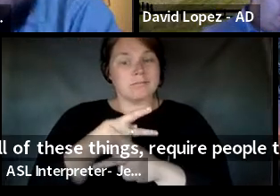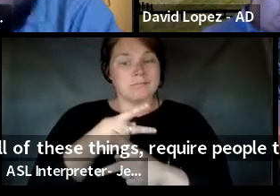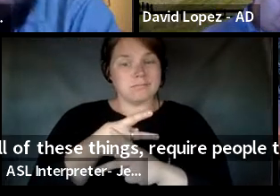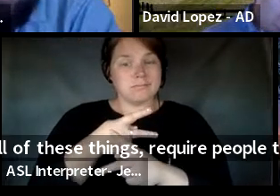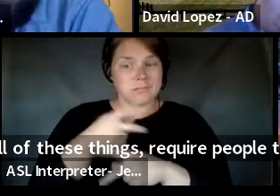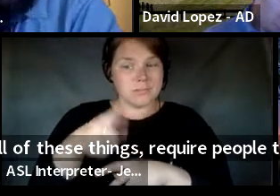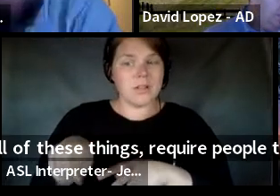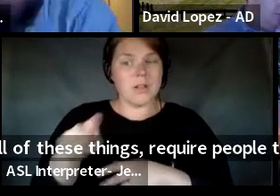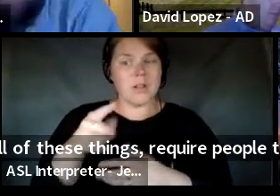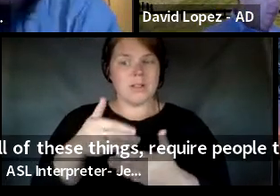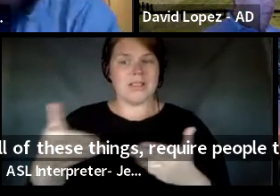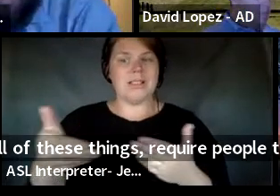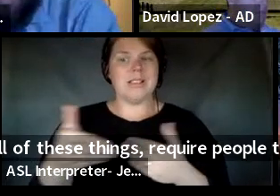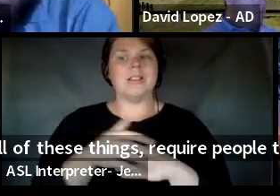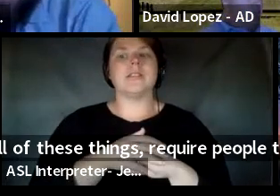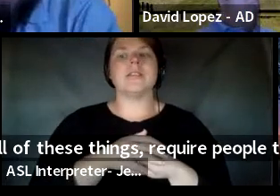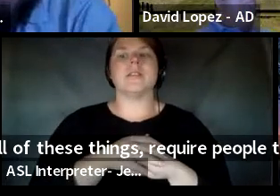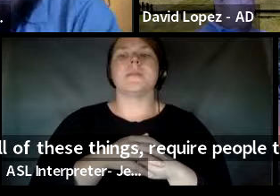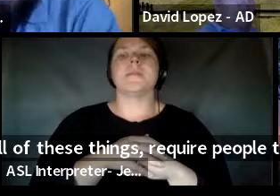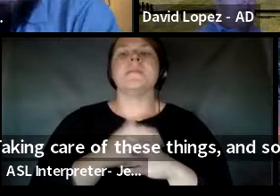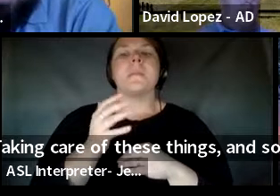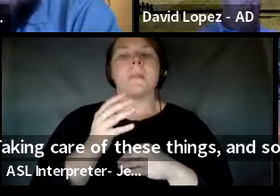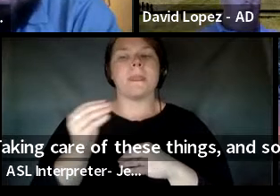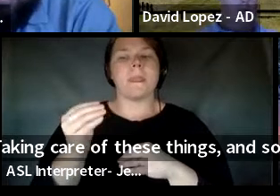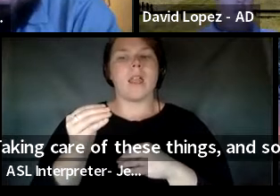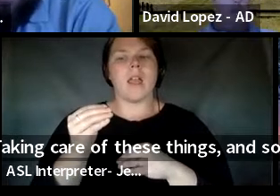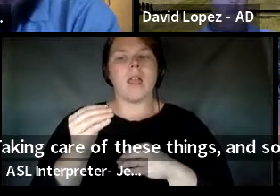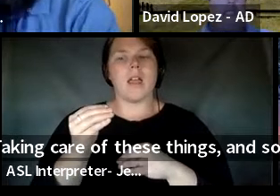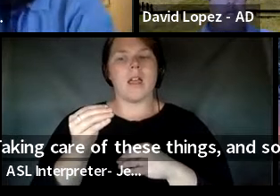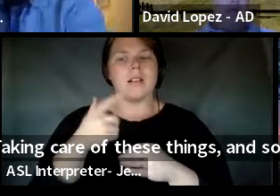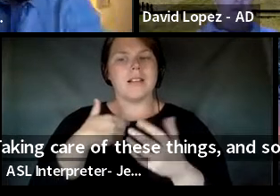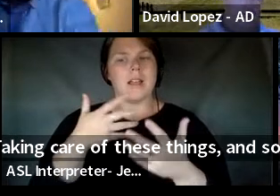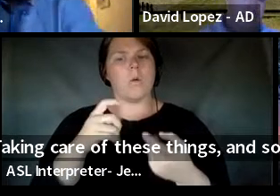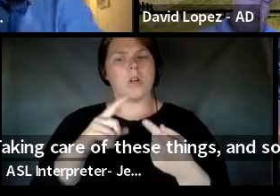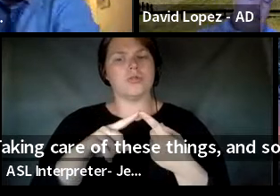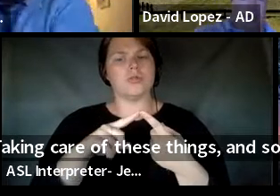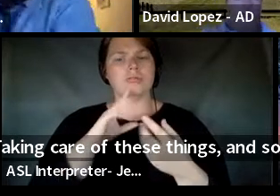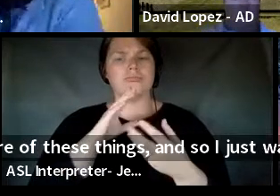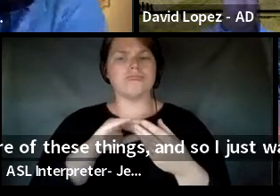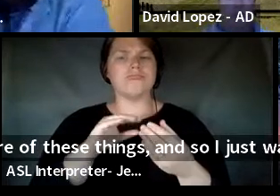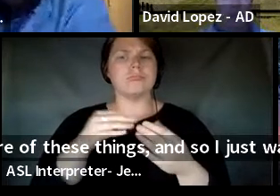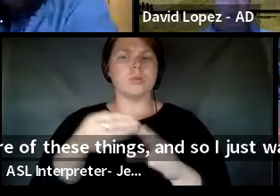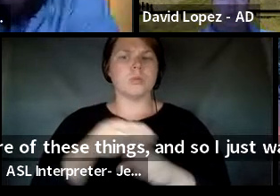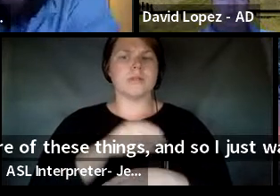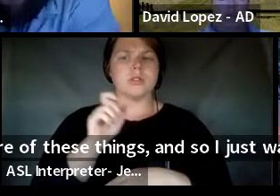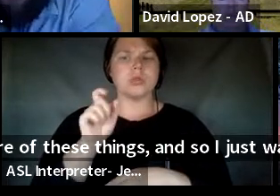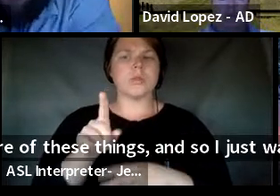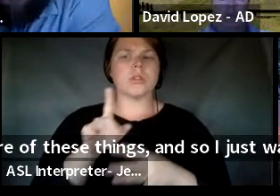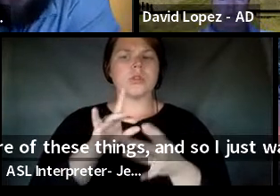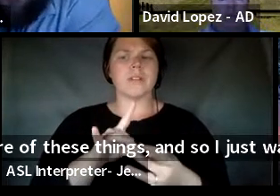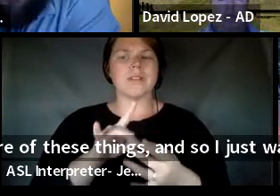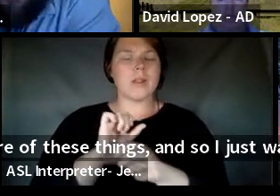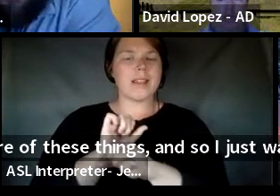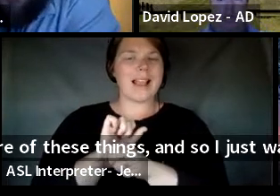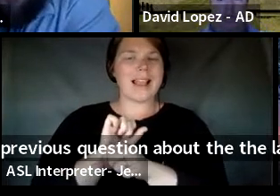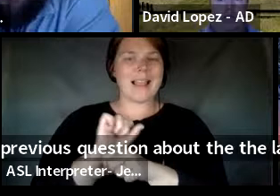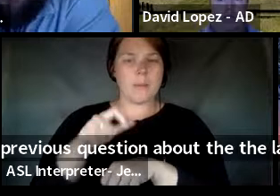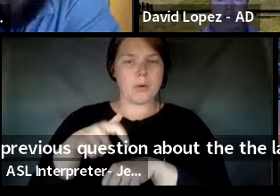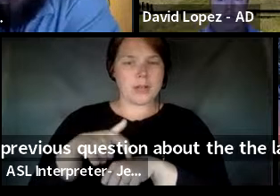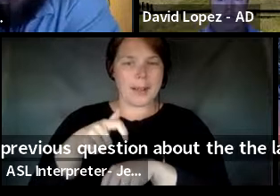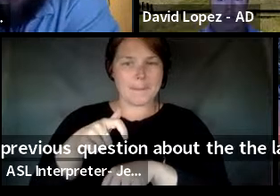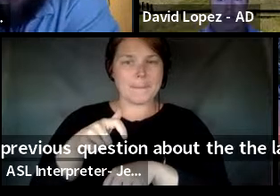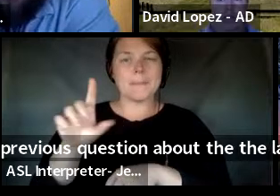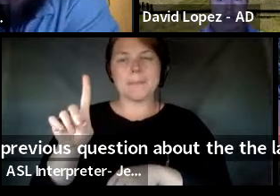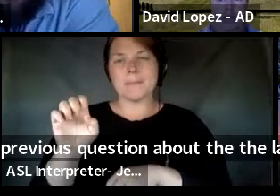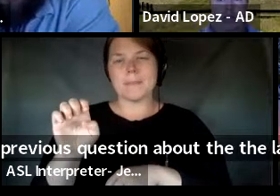And so I just wanted to allude back to your previous question about the labor time, Debbie, and